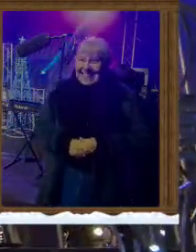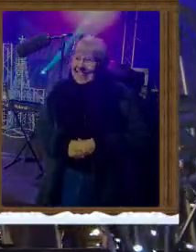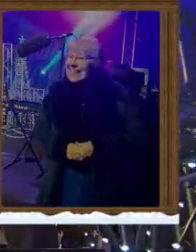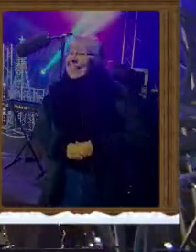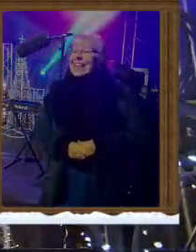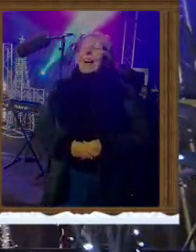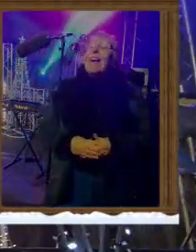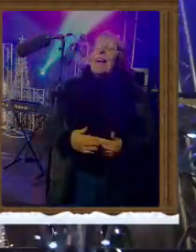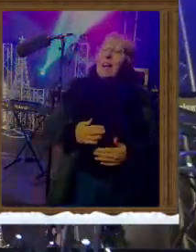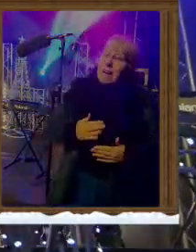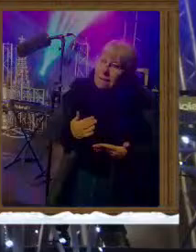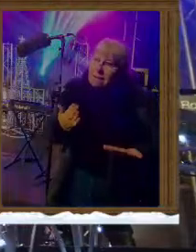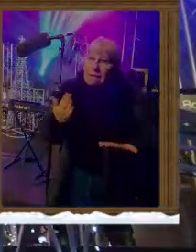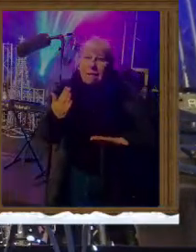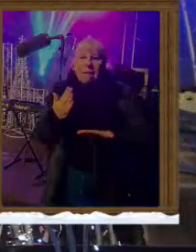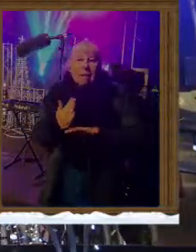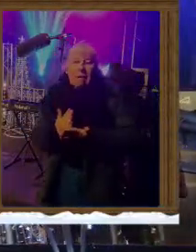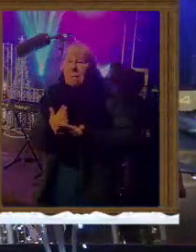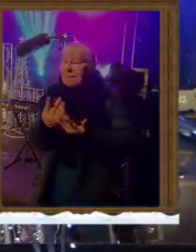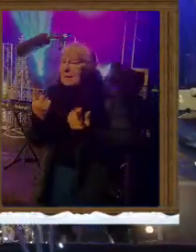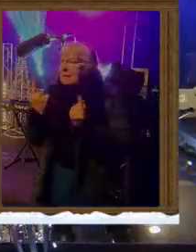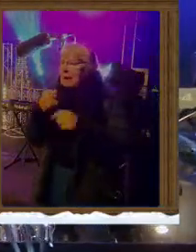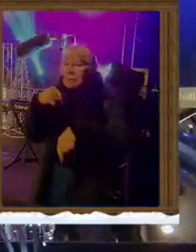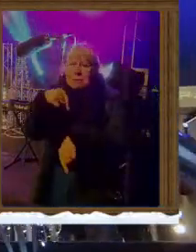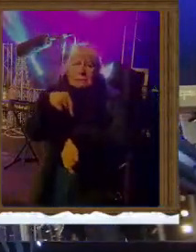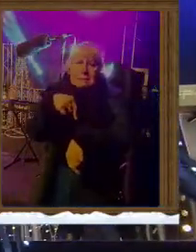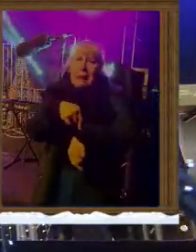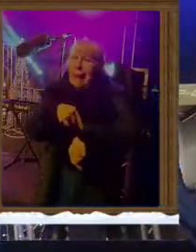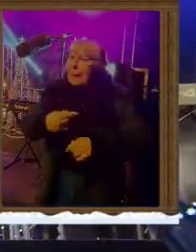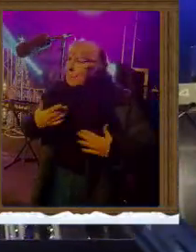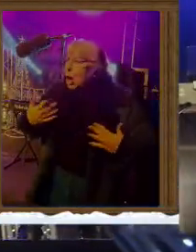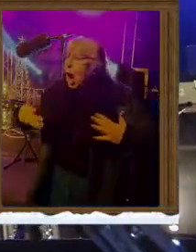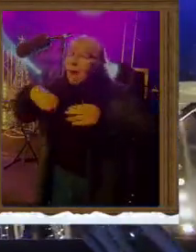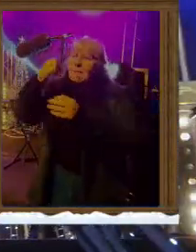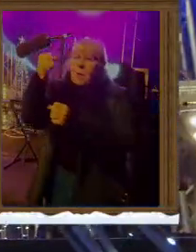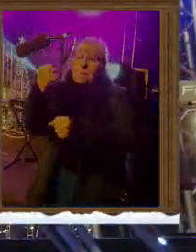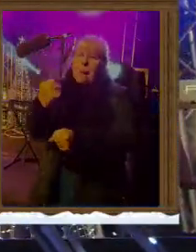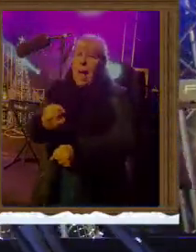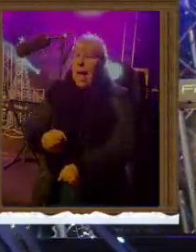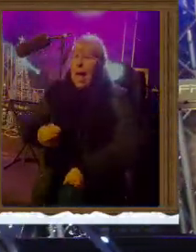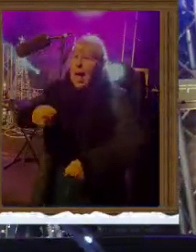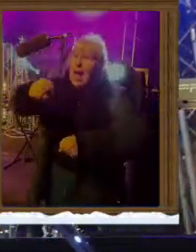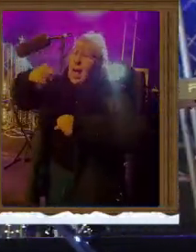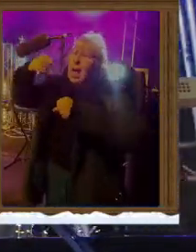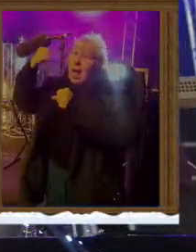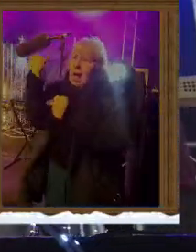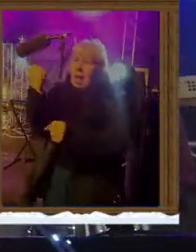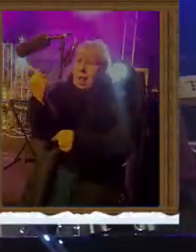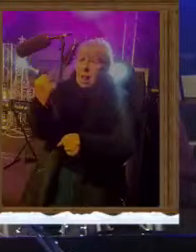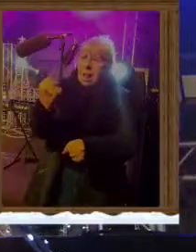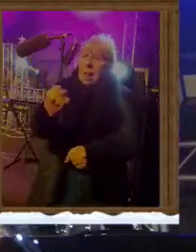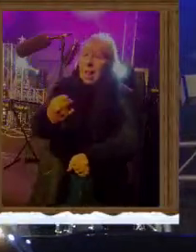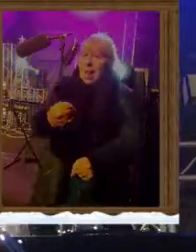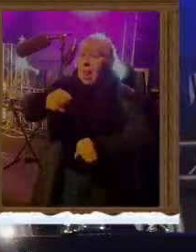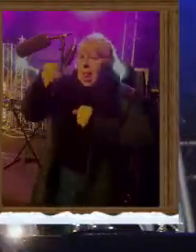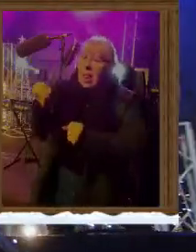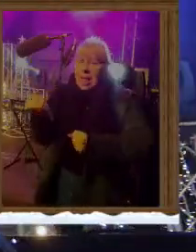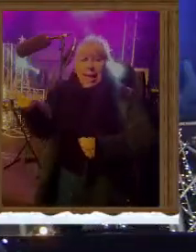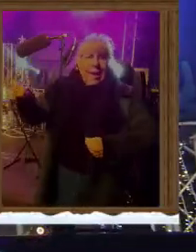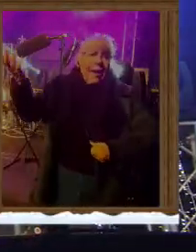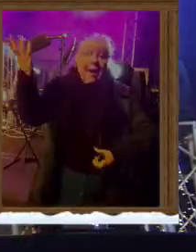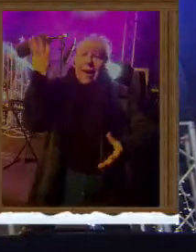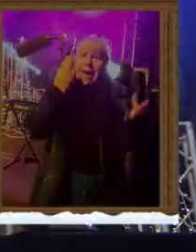And it's almost time to ring the bell and hear